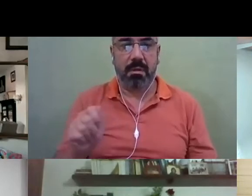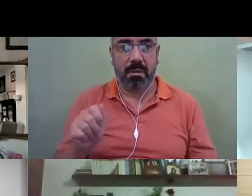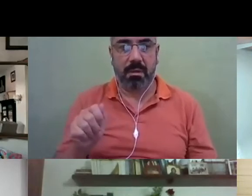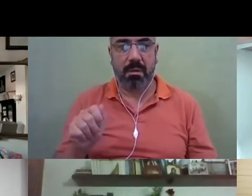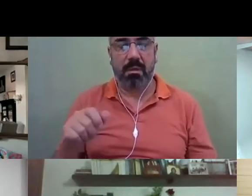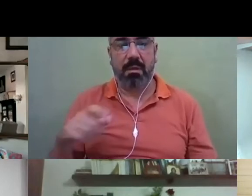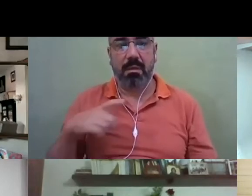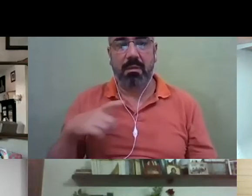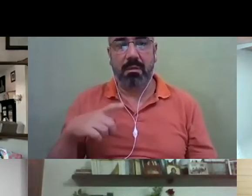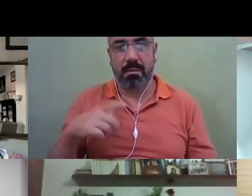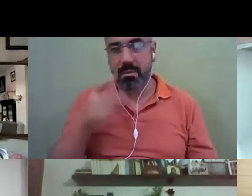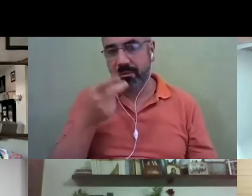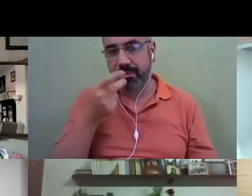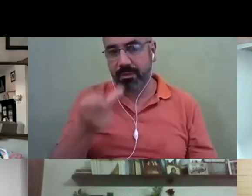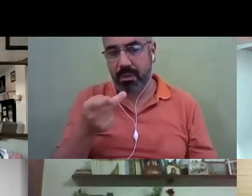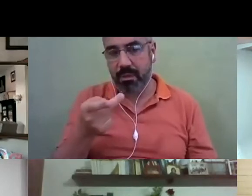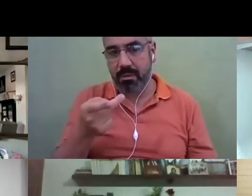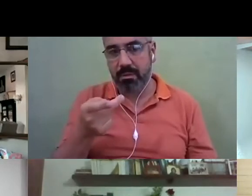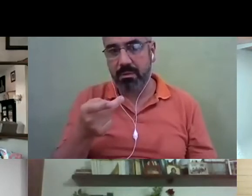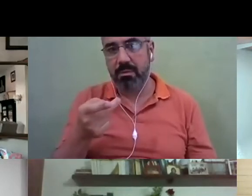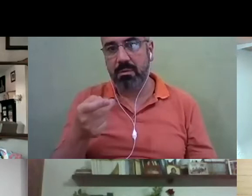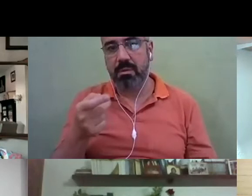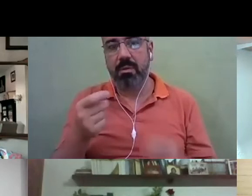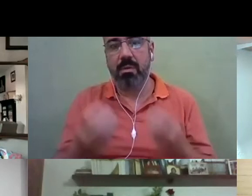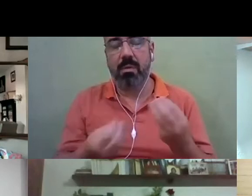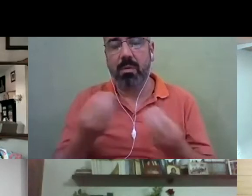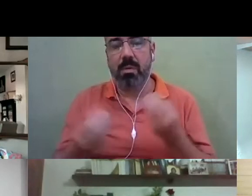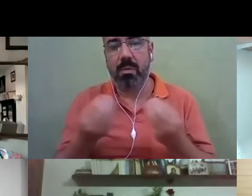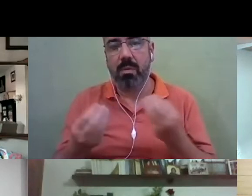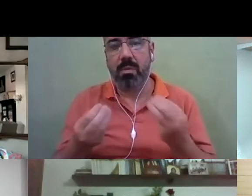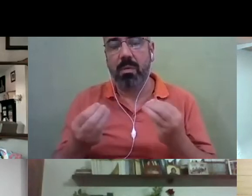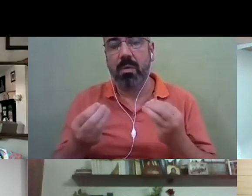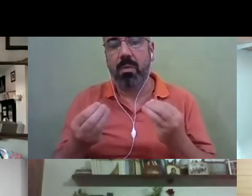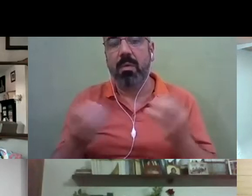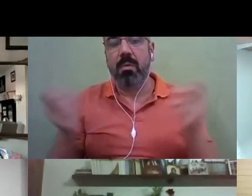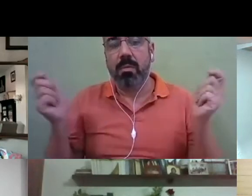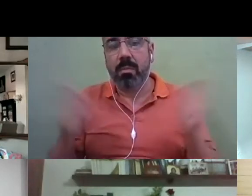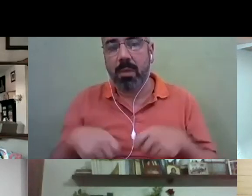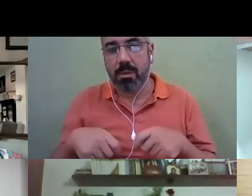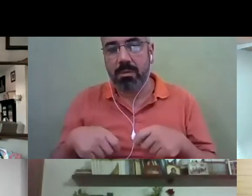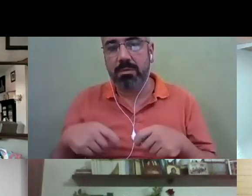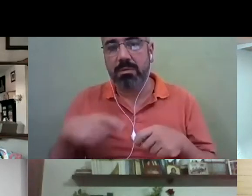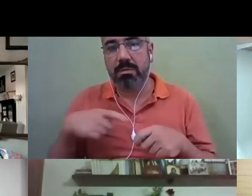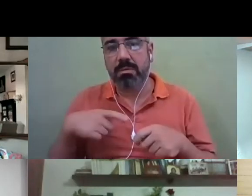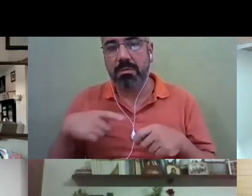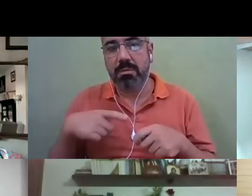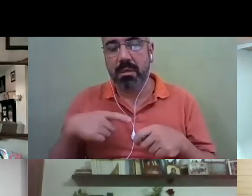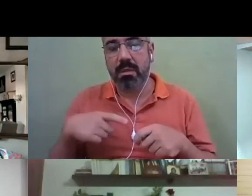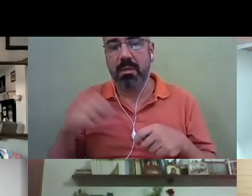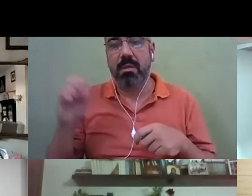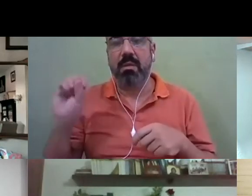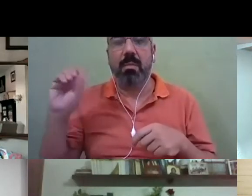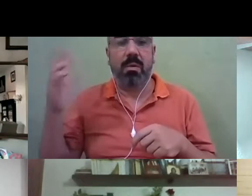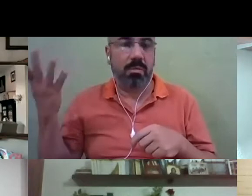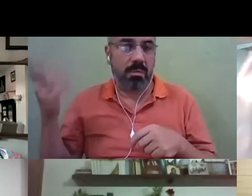said, Valeska Brites, the situation in Iran was not that different from what's going on right now in Brazil.